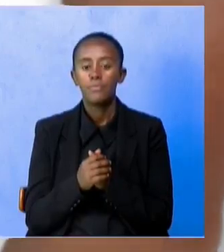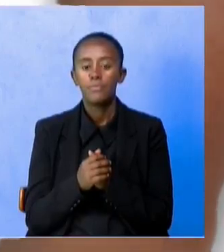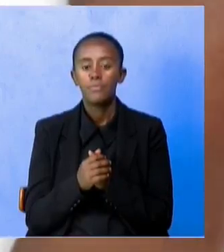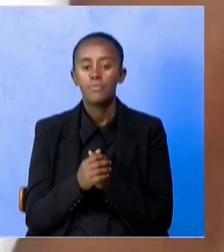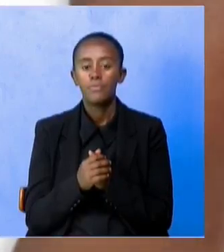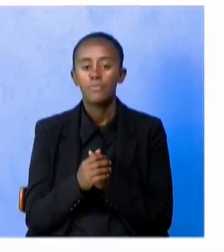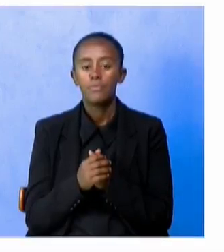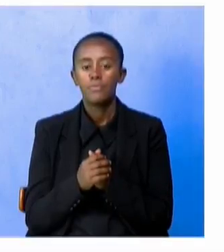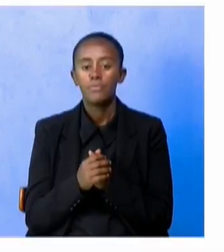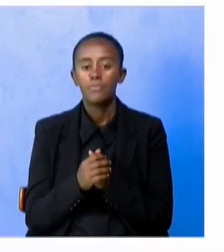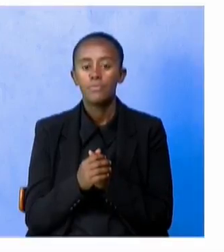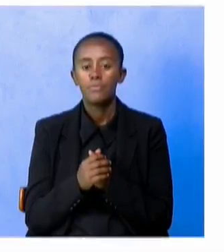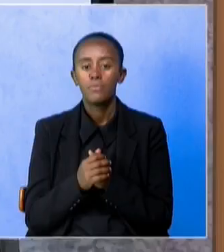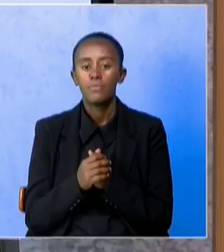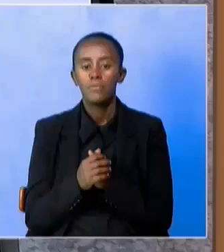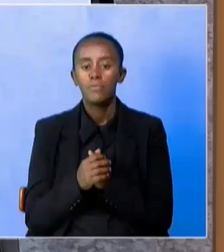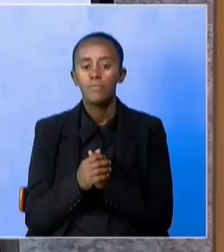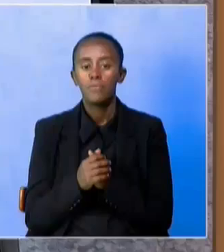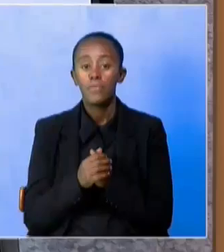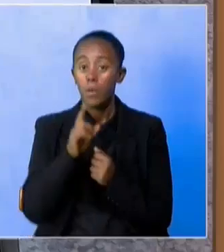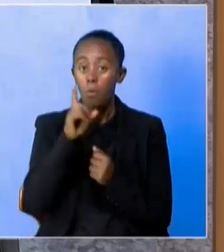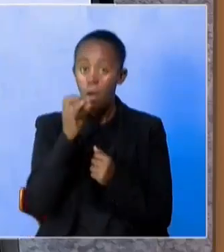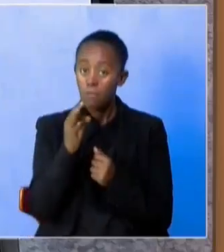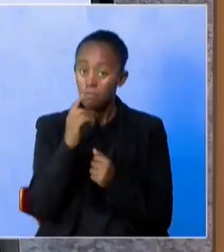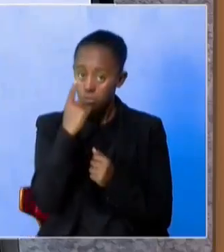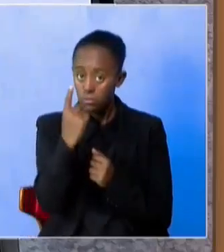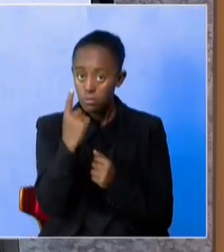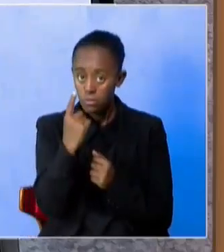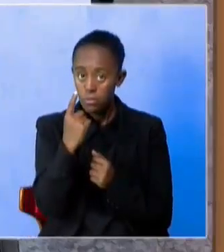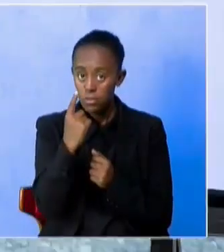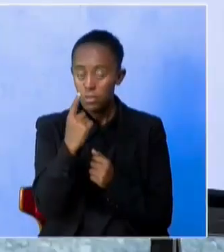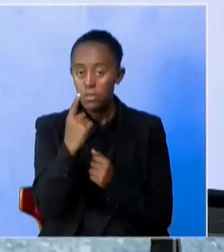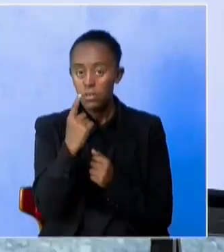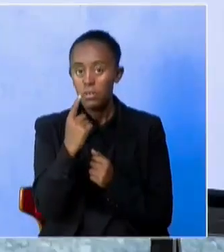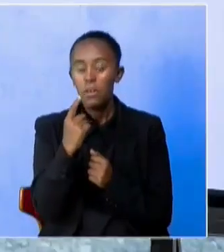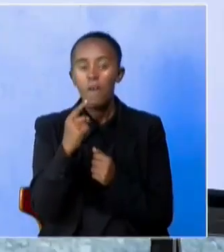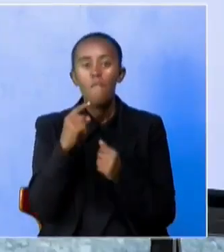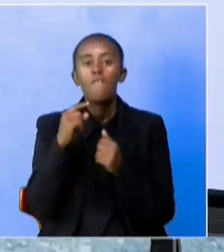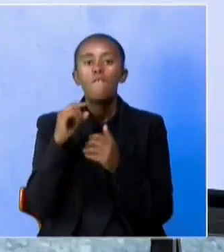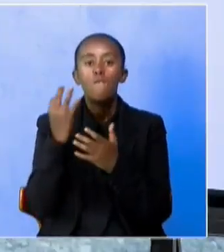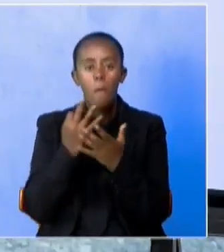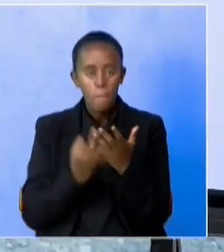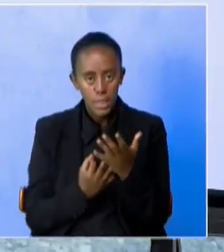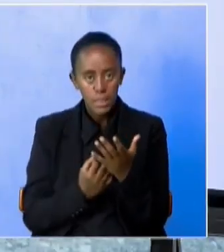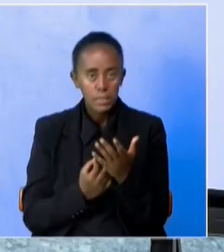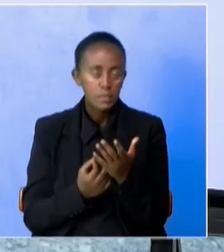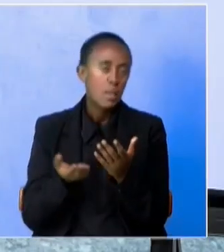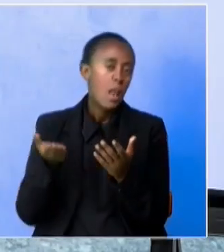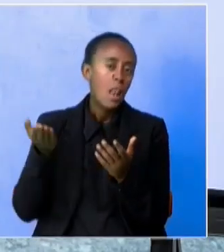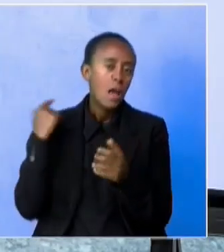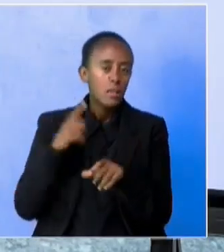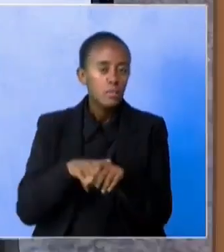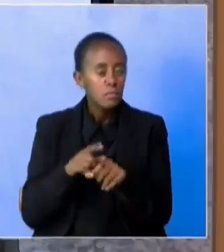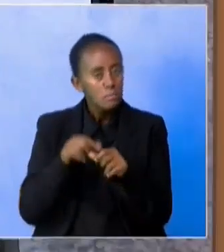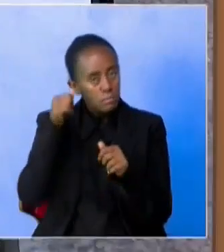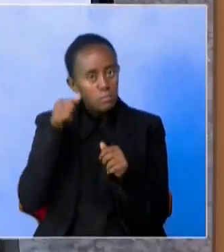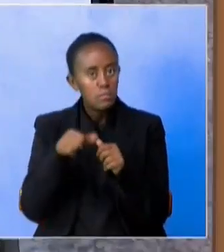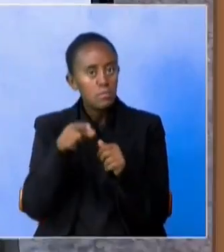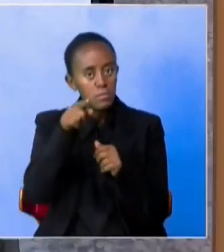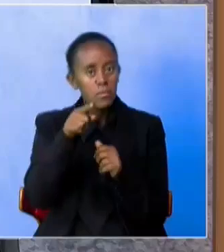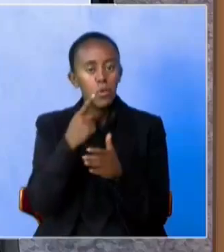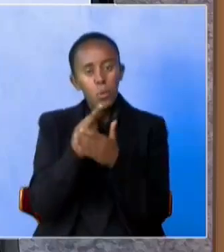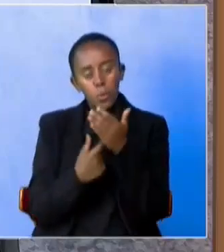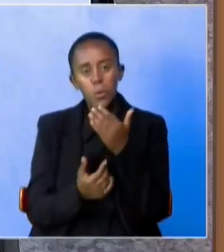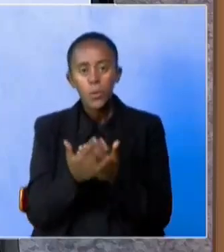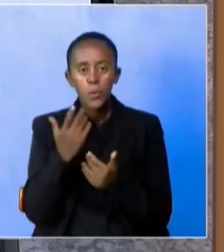One of the four forms. So last time, if you remember when we were talking about the past perfect tense,